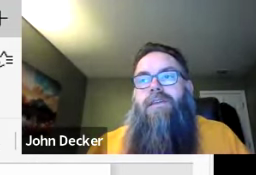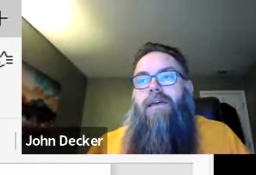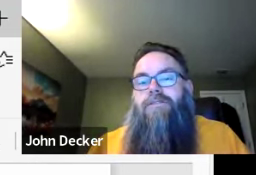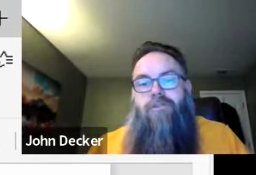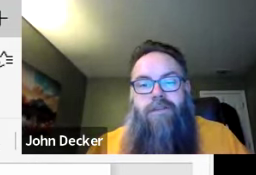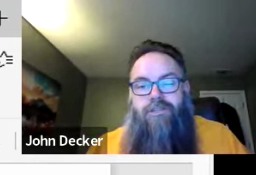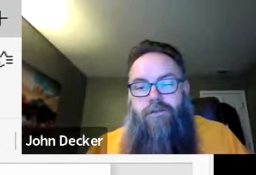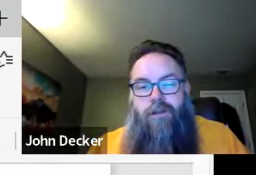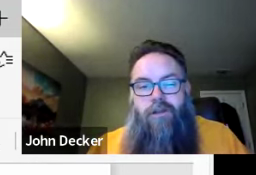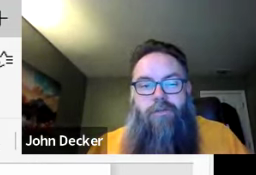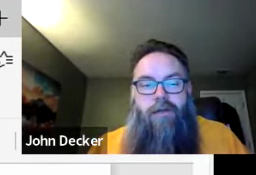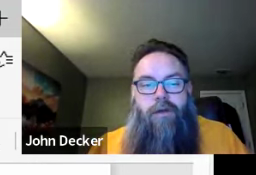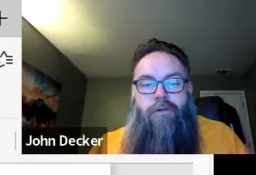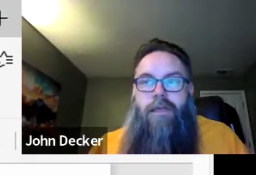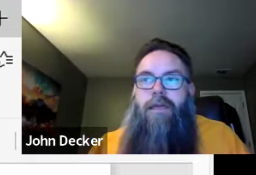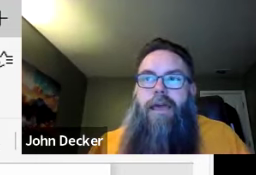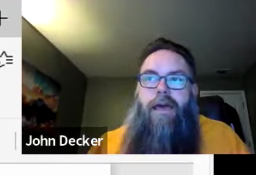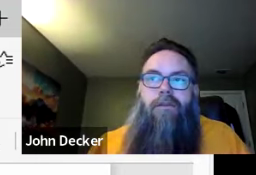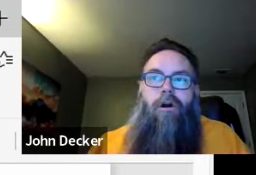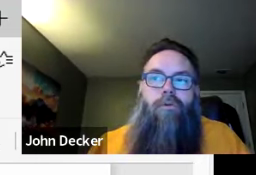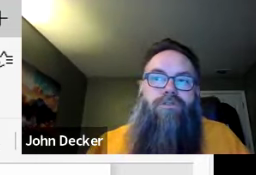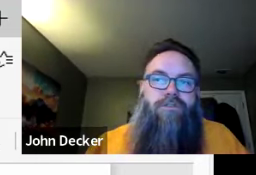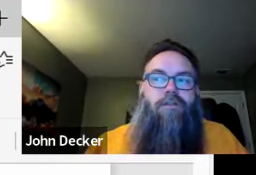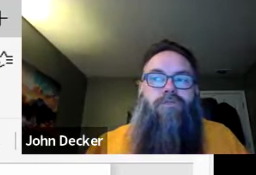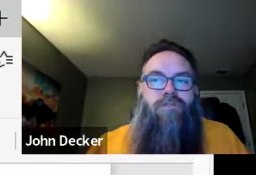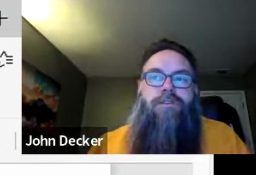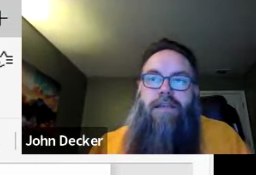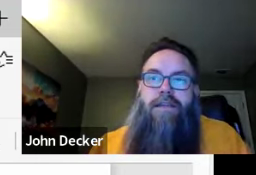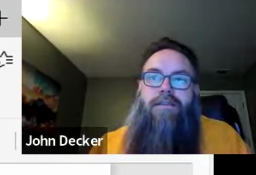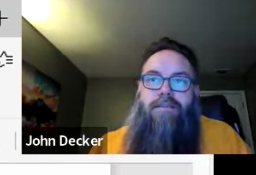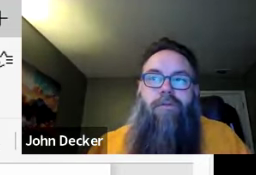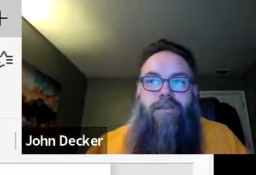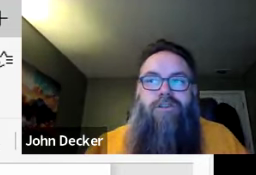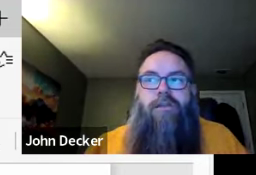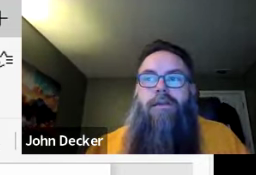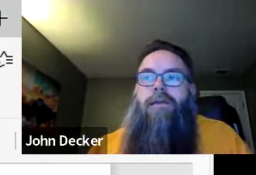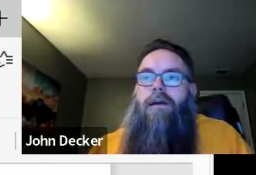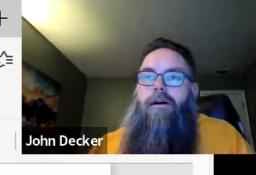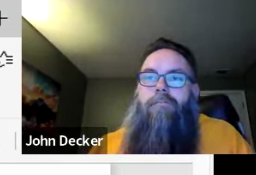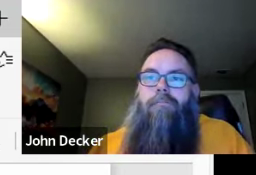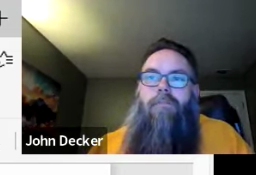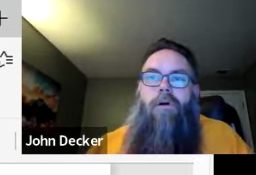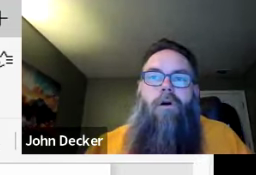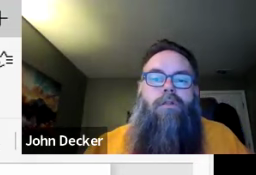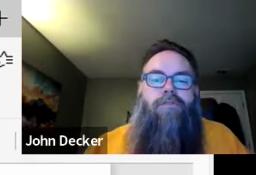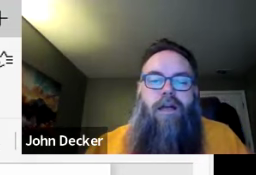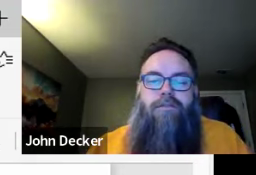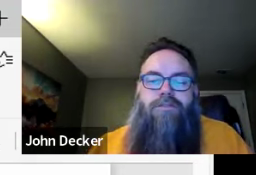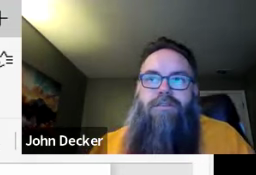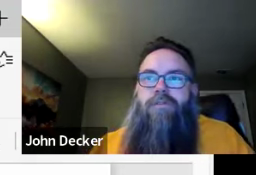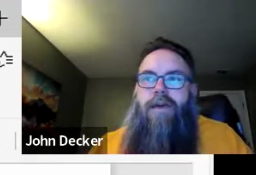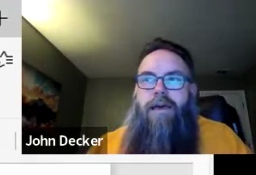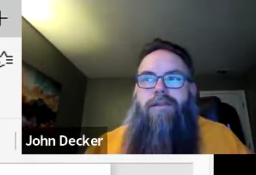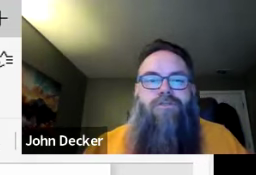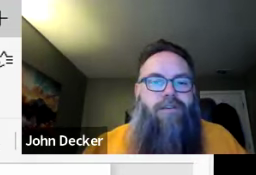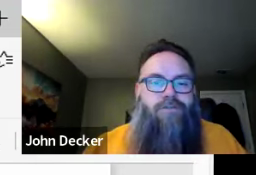center to make that determination if we're going to go that route. And our regional center would certainly take into consideration all of the